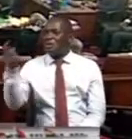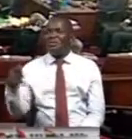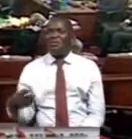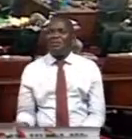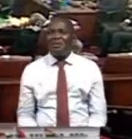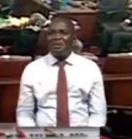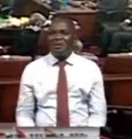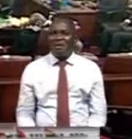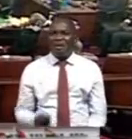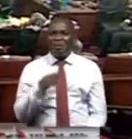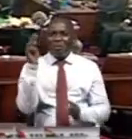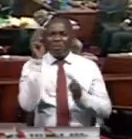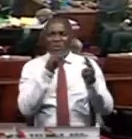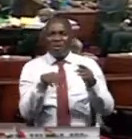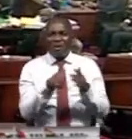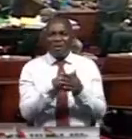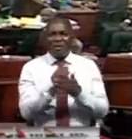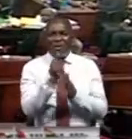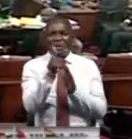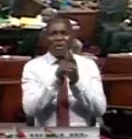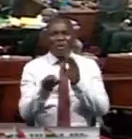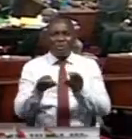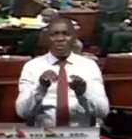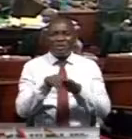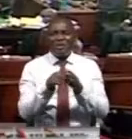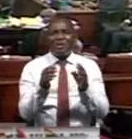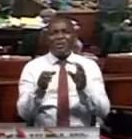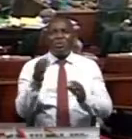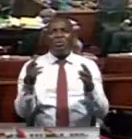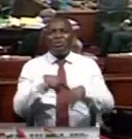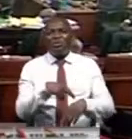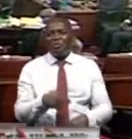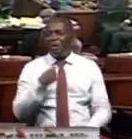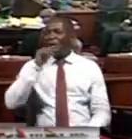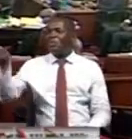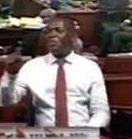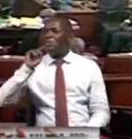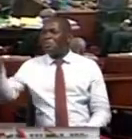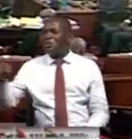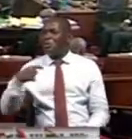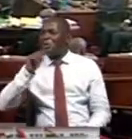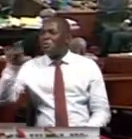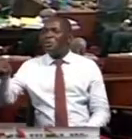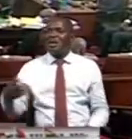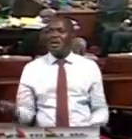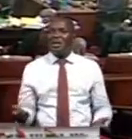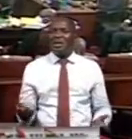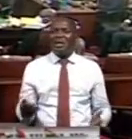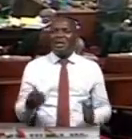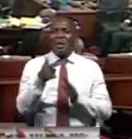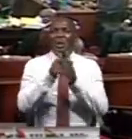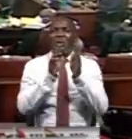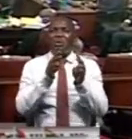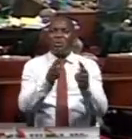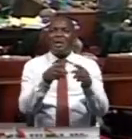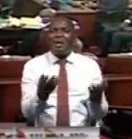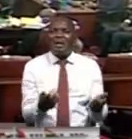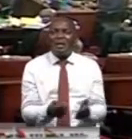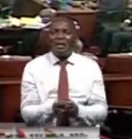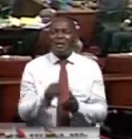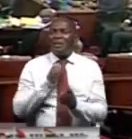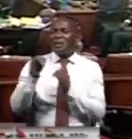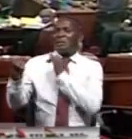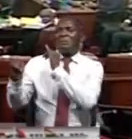Now, I'm wondering whether that's all that lawyers do in a courtroom. I put it to you. My Lord. Because this is